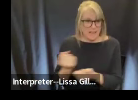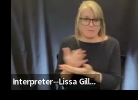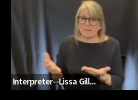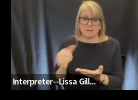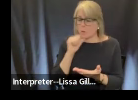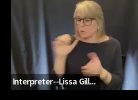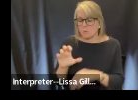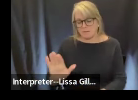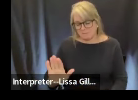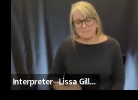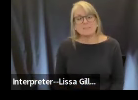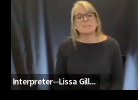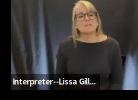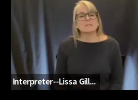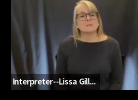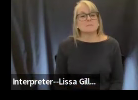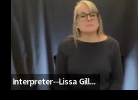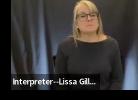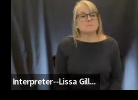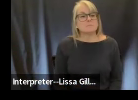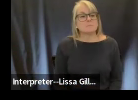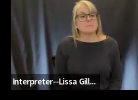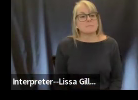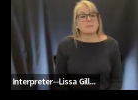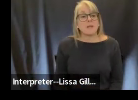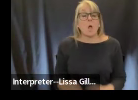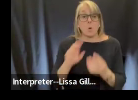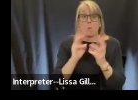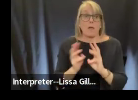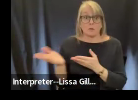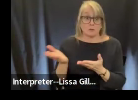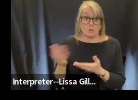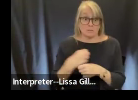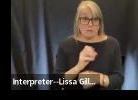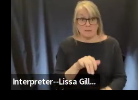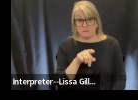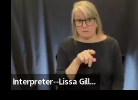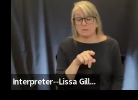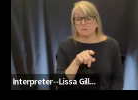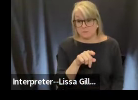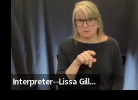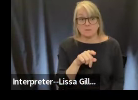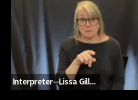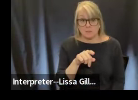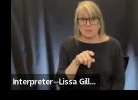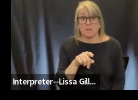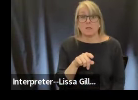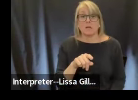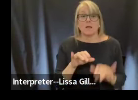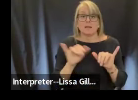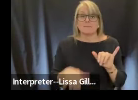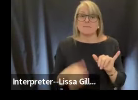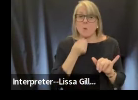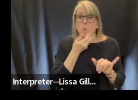do. So then, of course, there's another one that the Weather Service was great to have made recently, staying warm when the power is